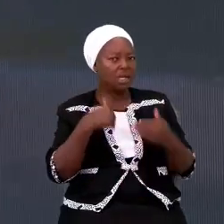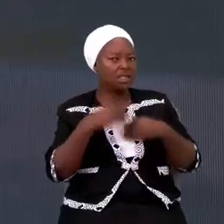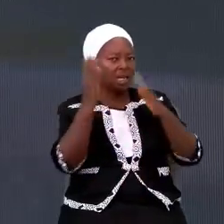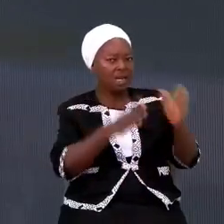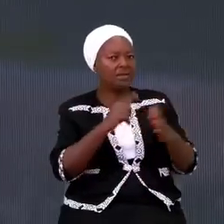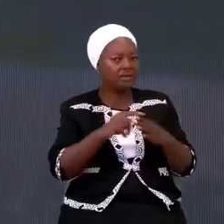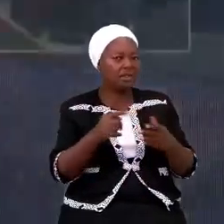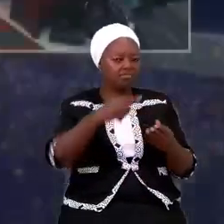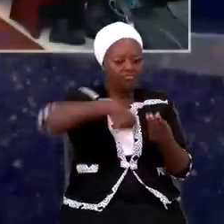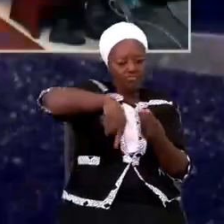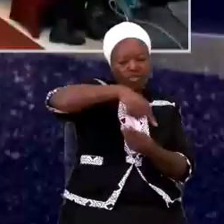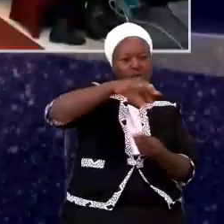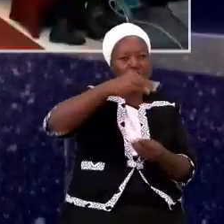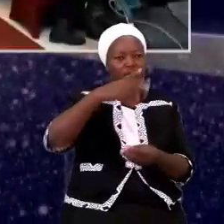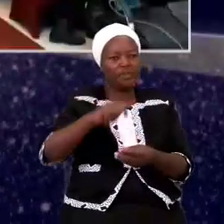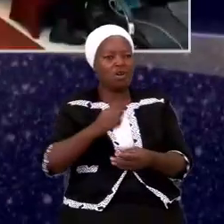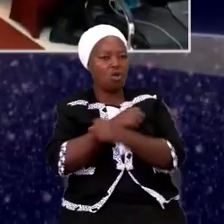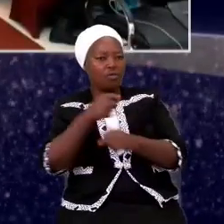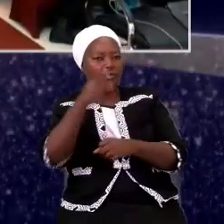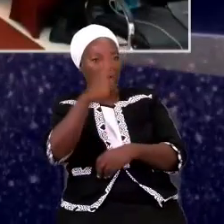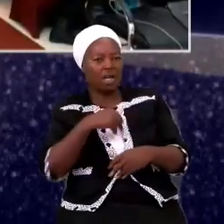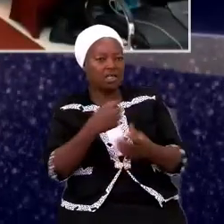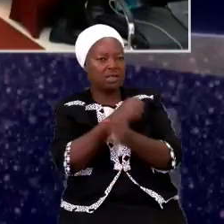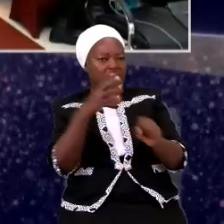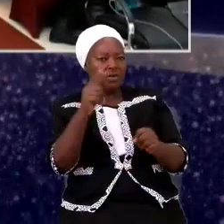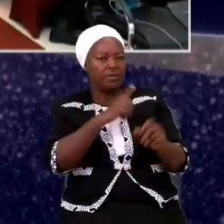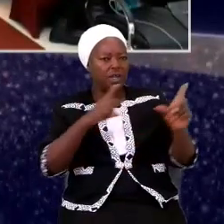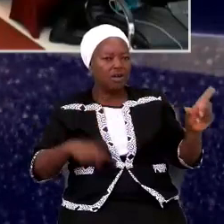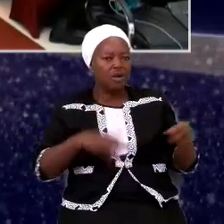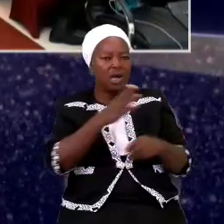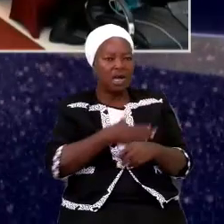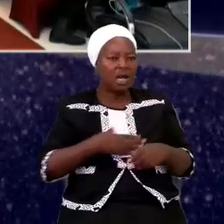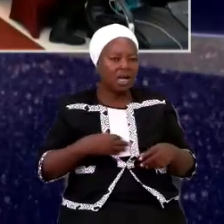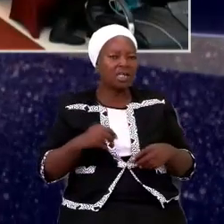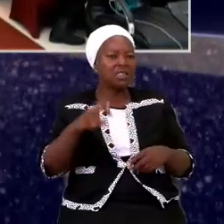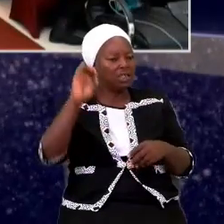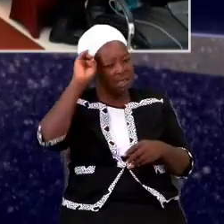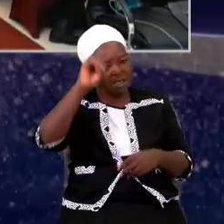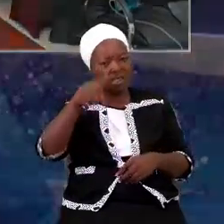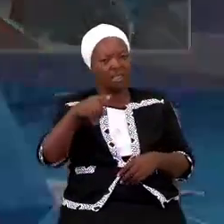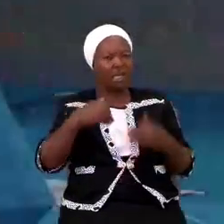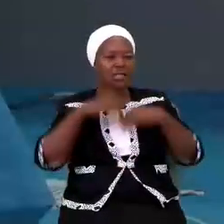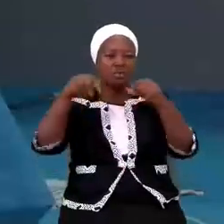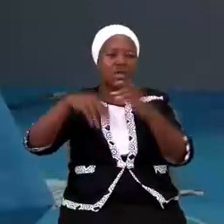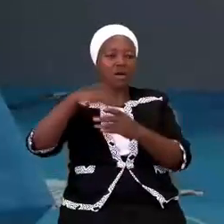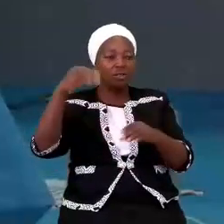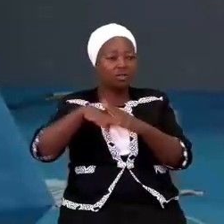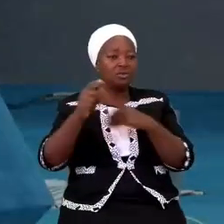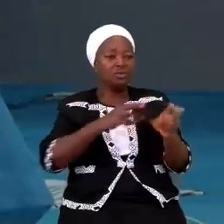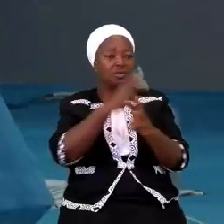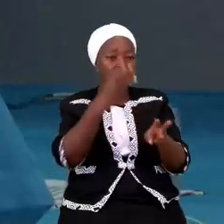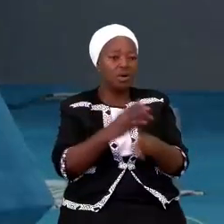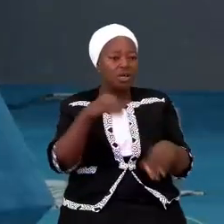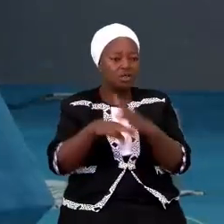out into the world of sin, into the world of worldliness, into the